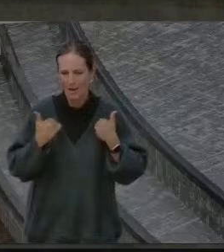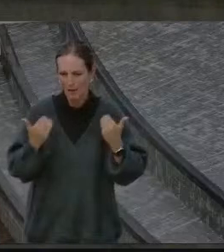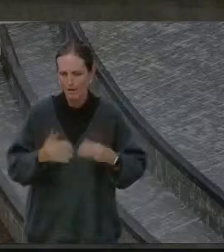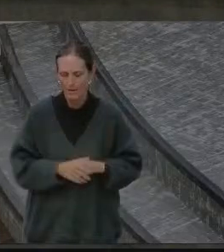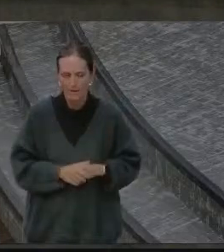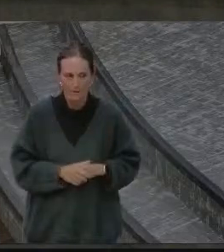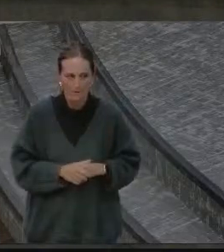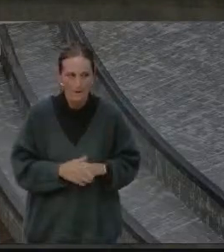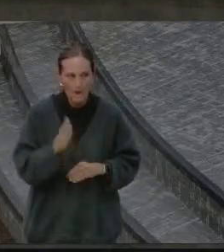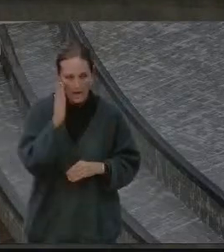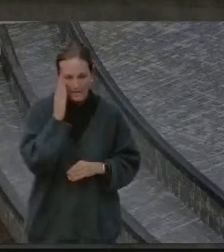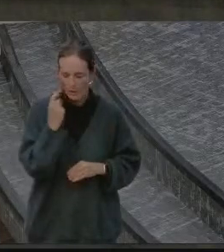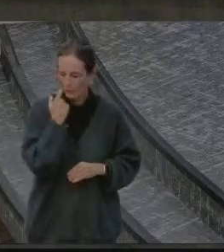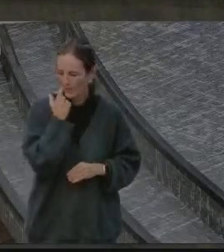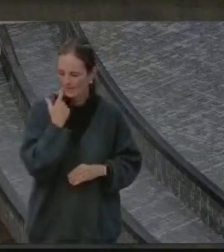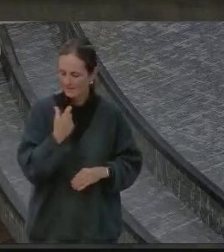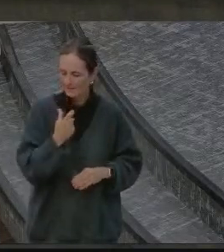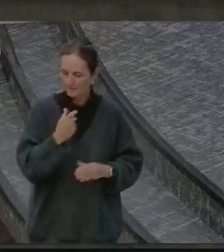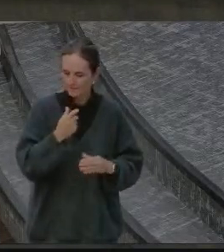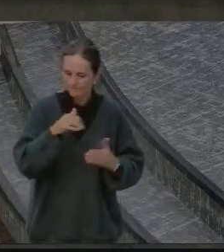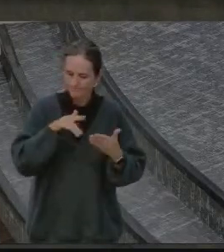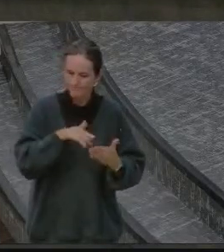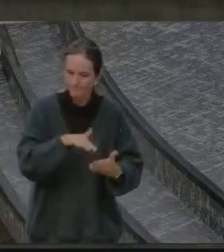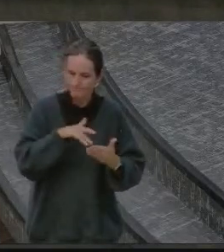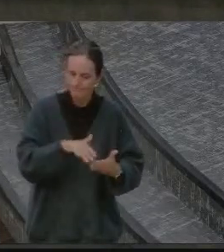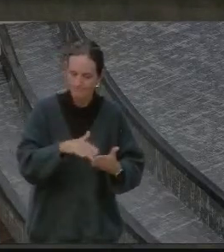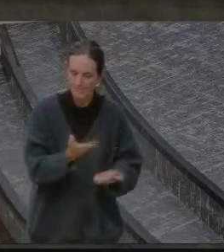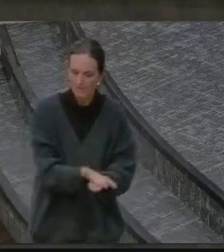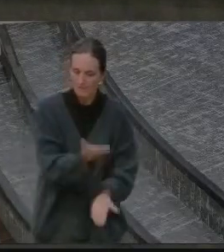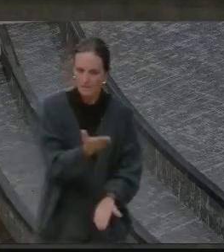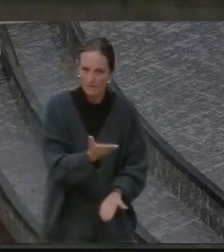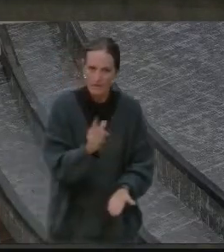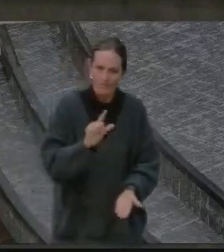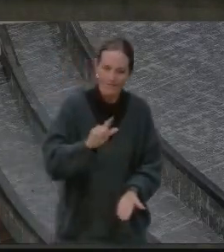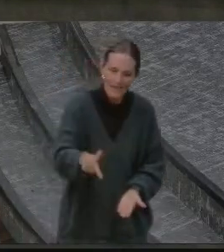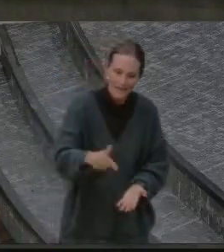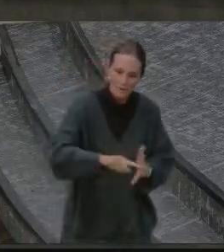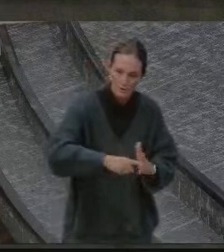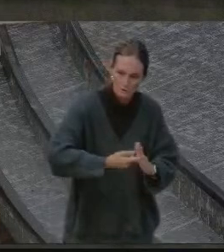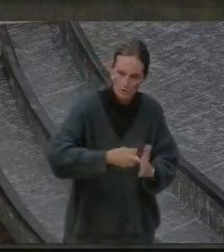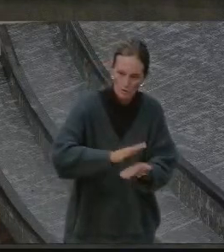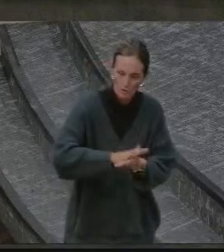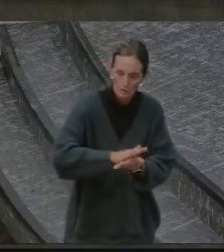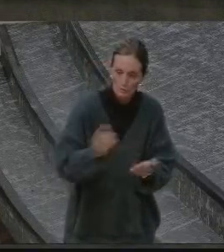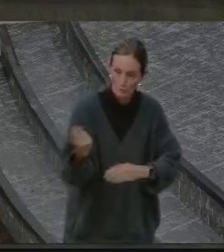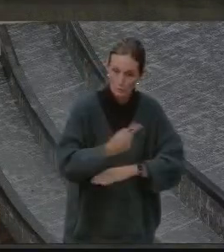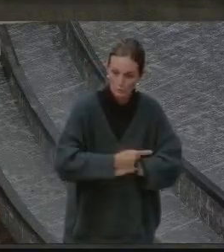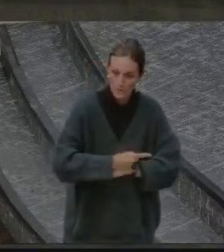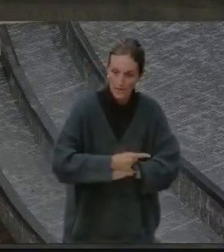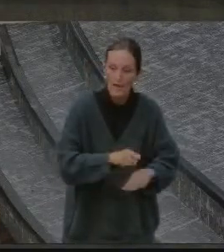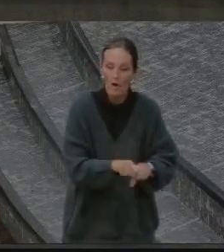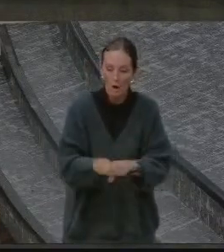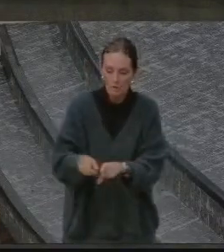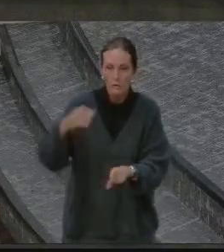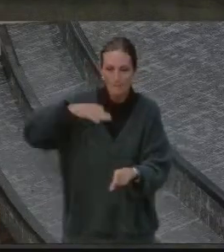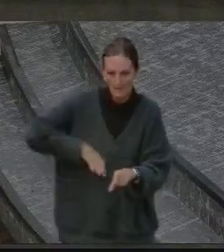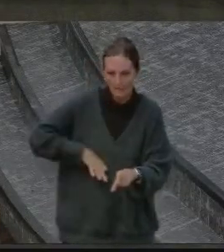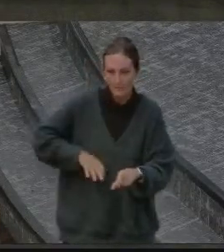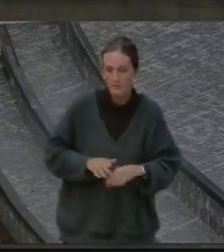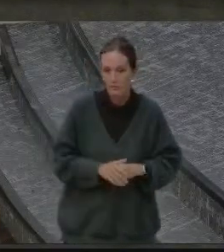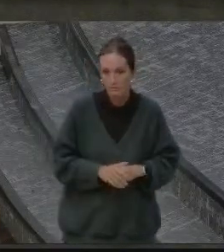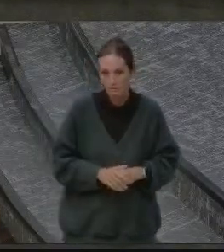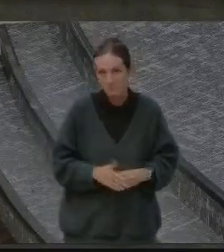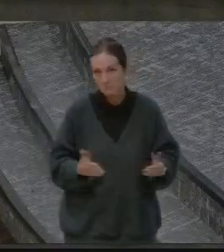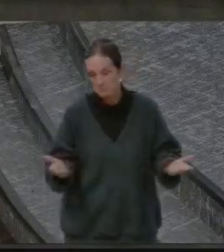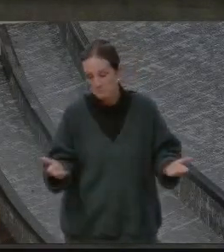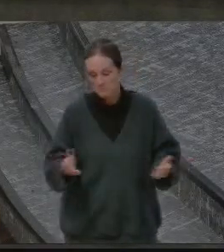know there's recent work that has shown that a later start to the school day is also beneficial for students. So that's something